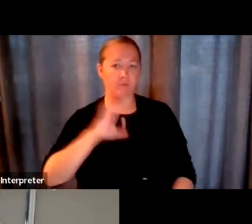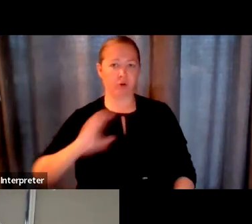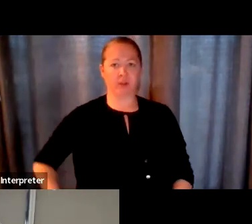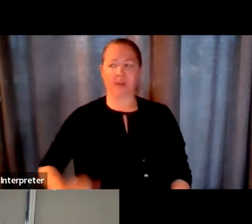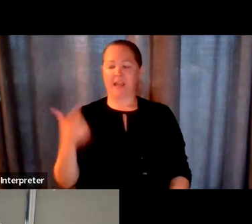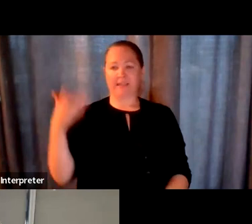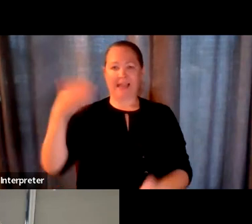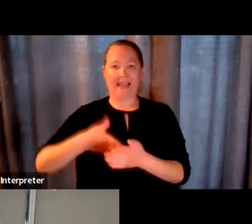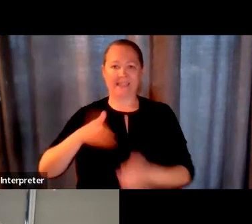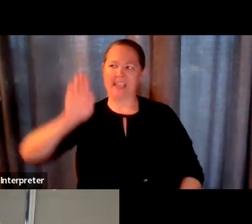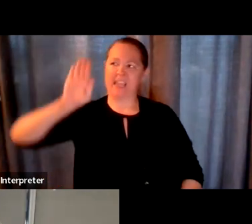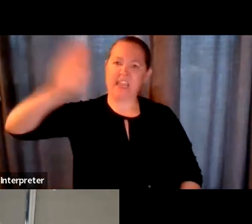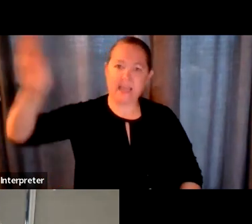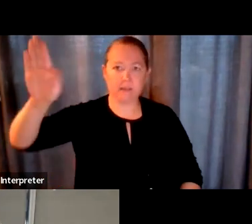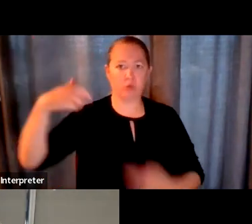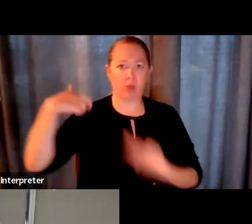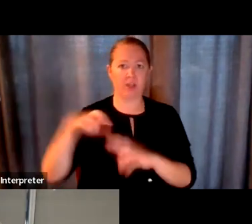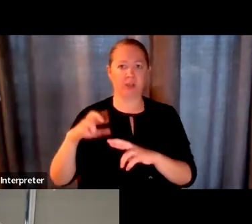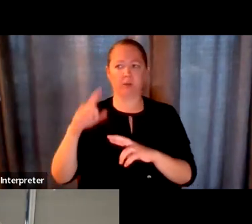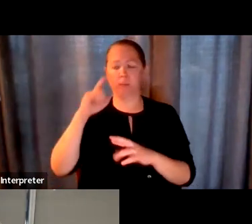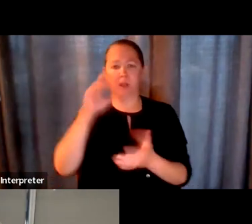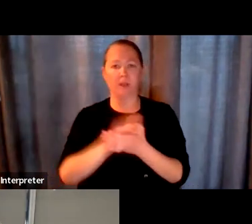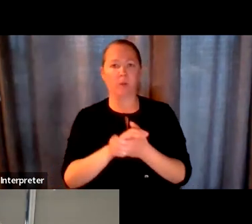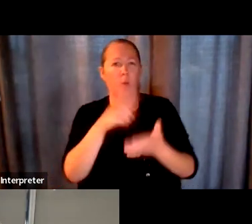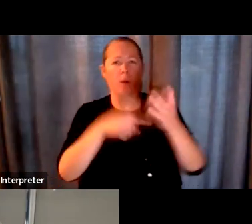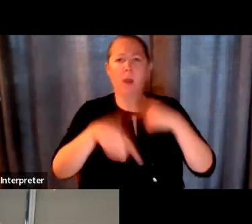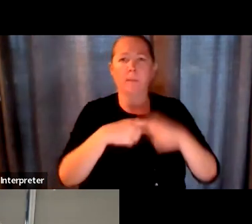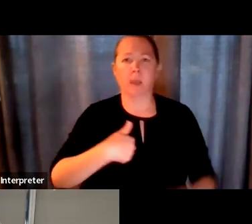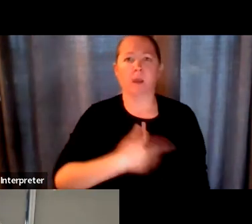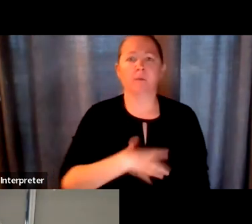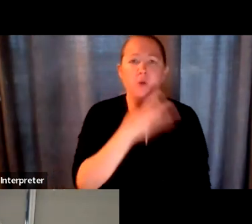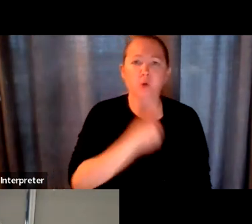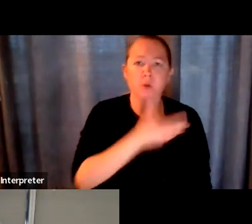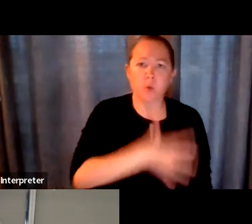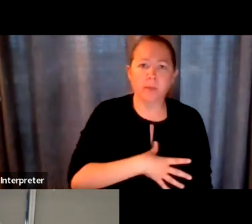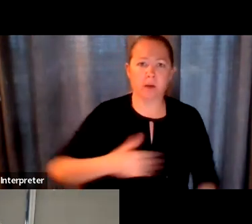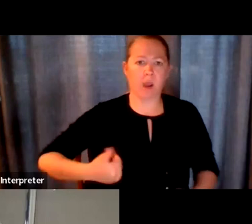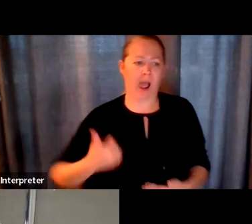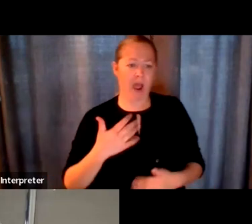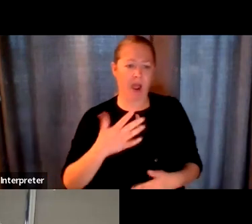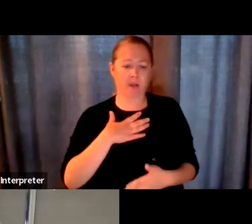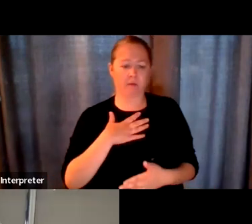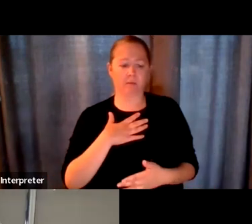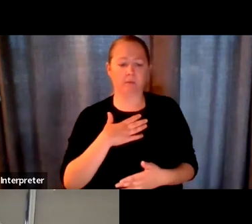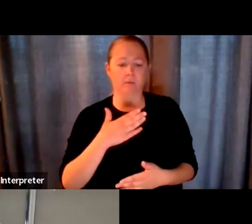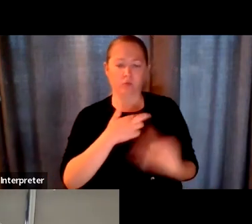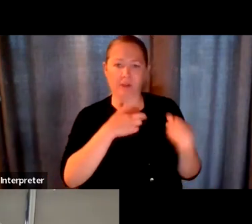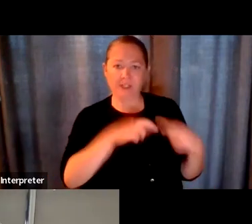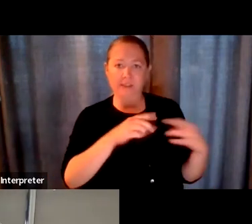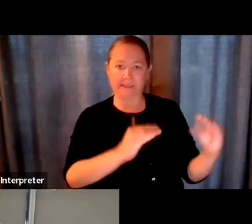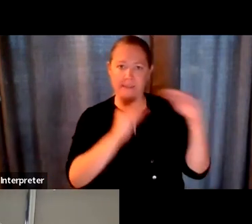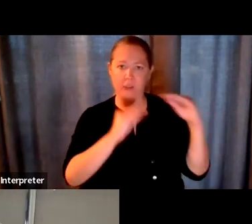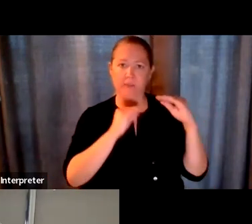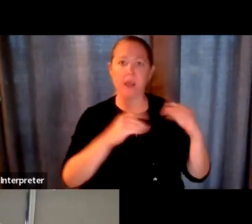his religious beliefs. What about me as a Jewish woman, where my religion teaches me that I am obligated to